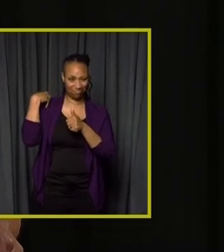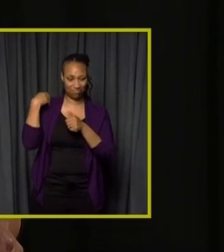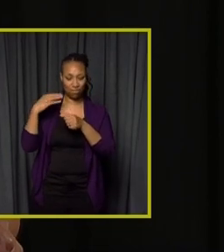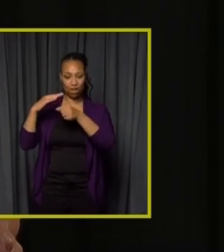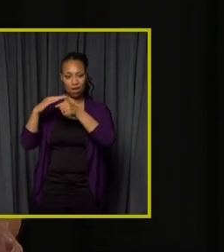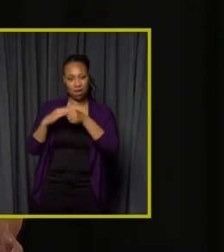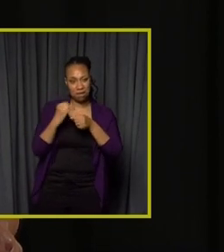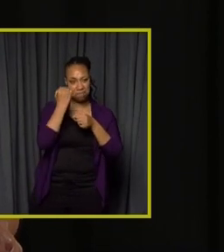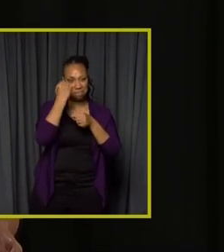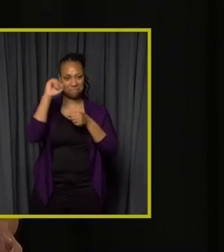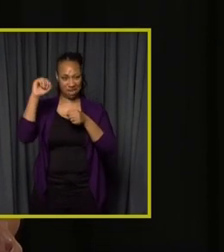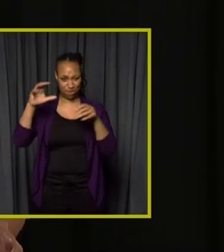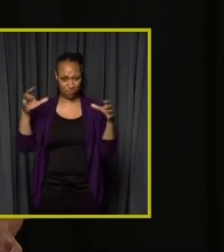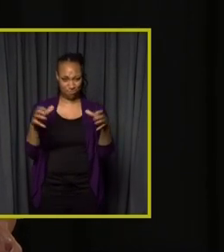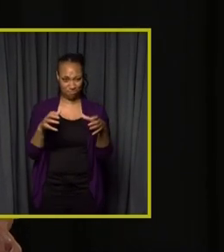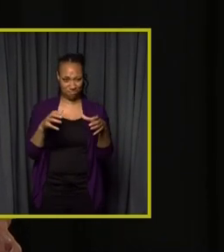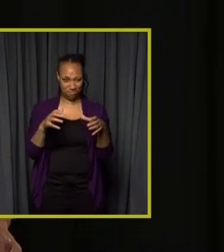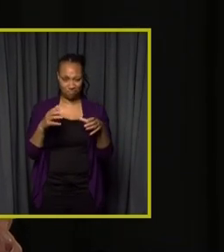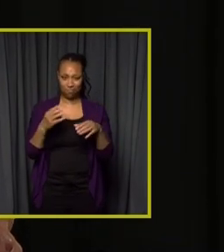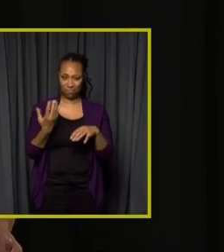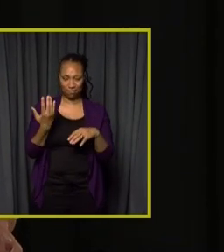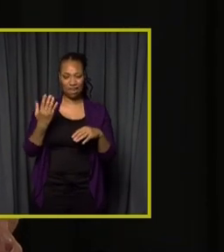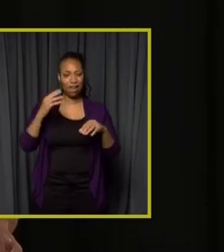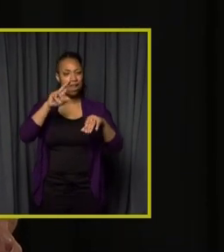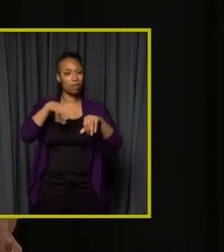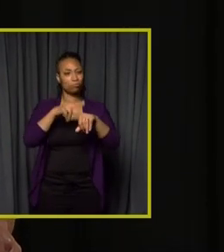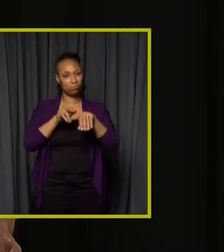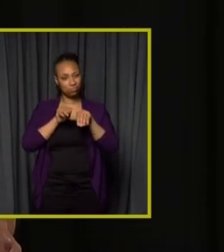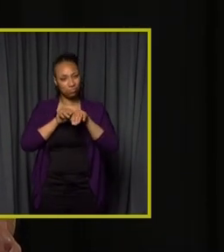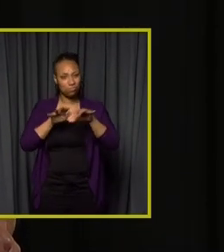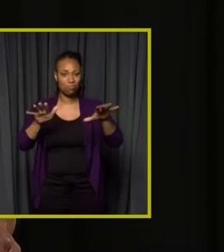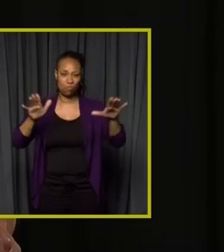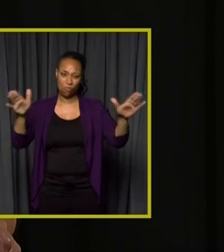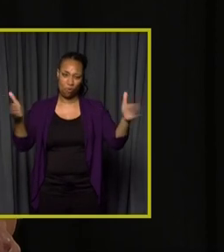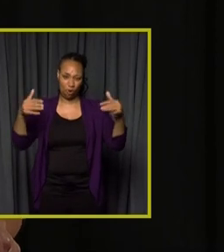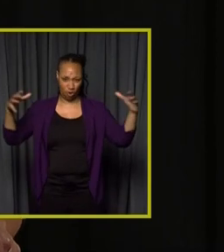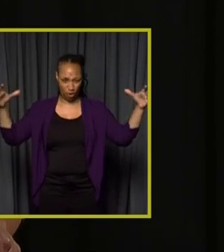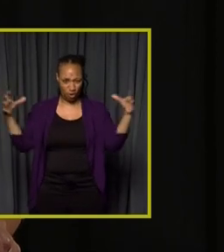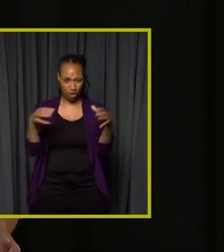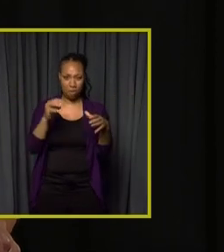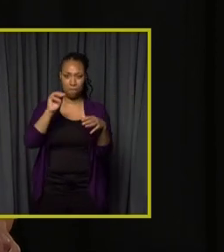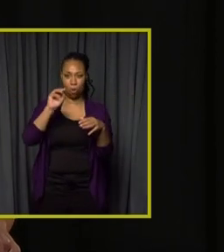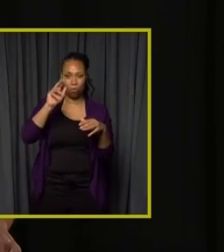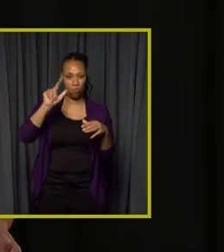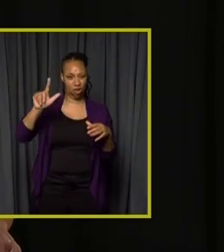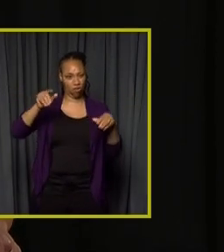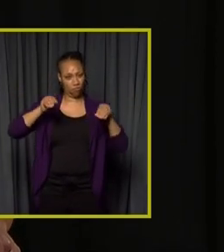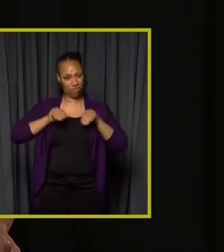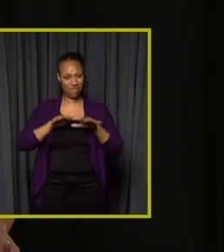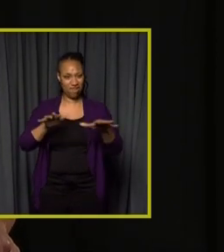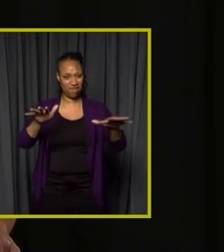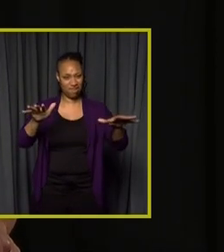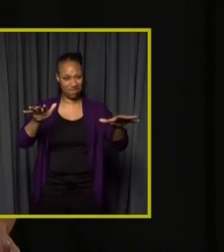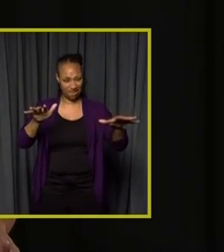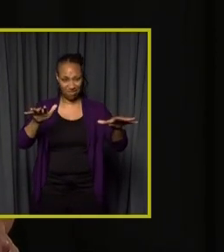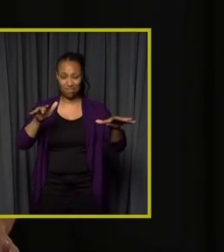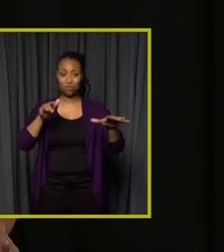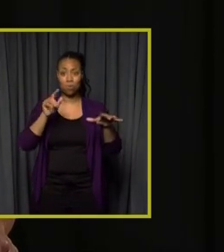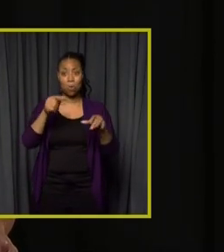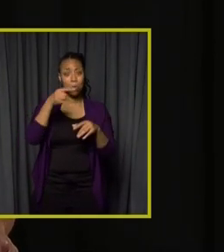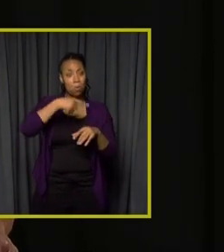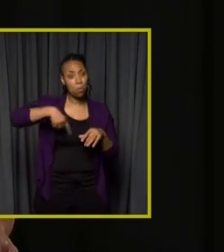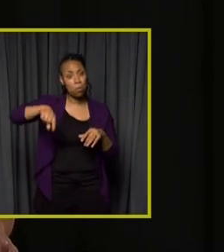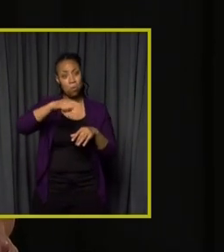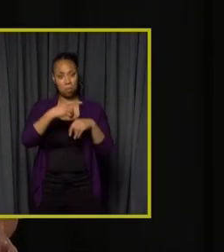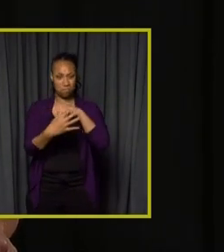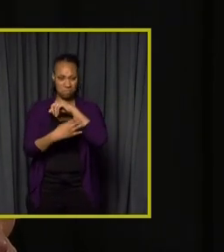revival. We are a moral fusion movement of the poor and activists and all of those who will not